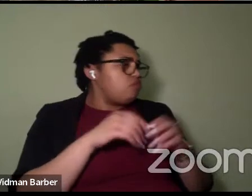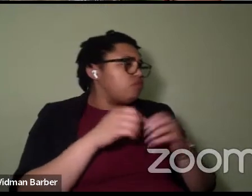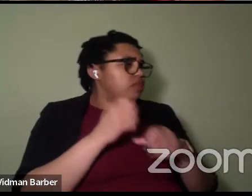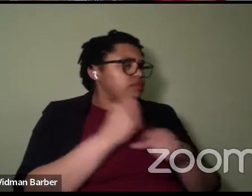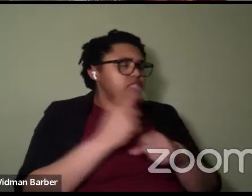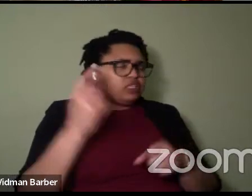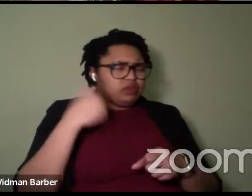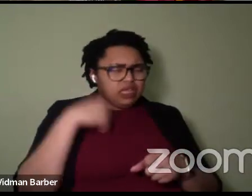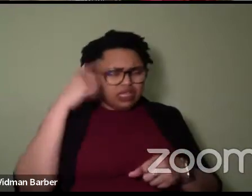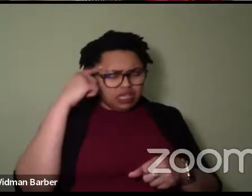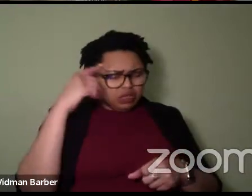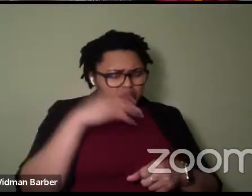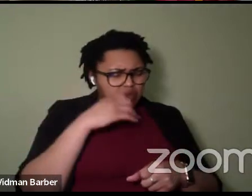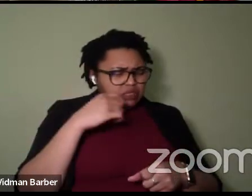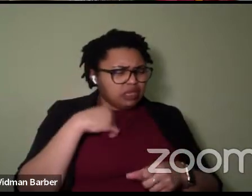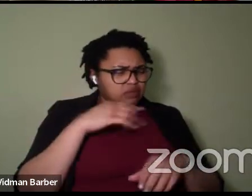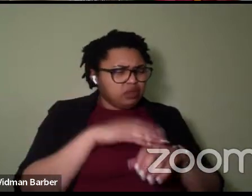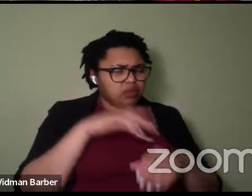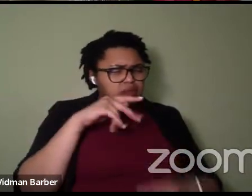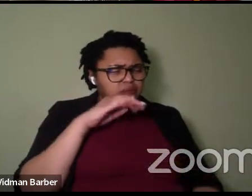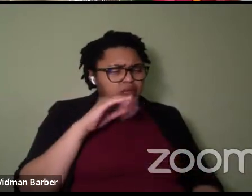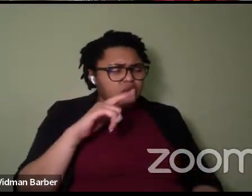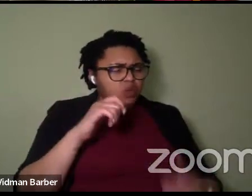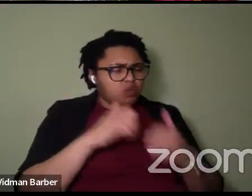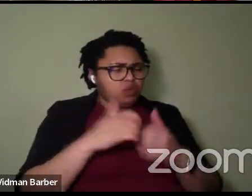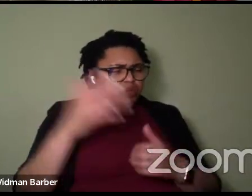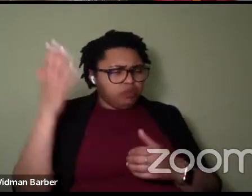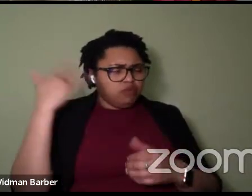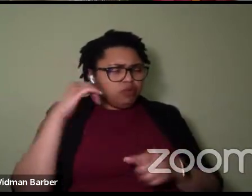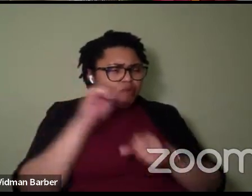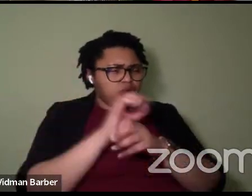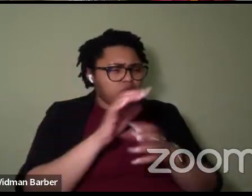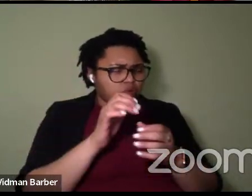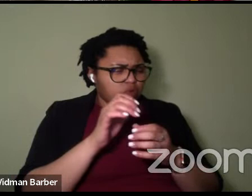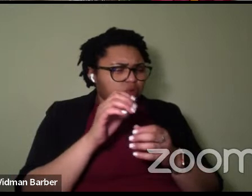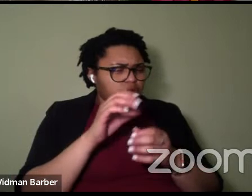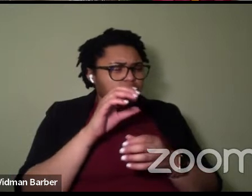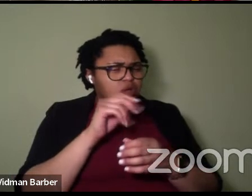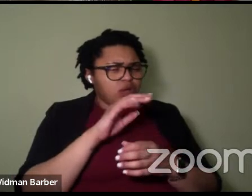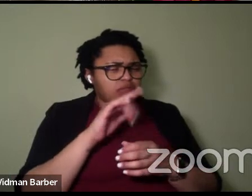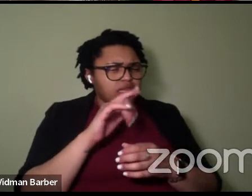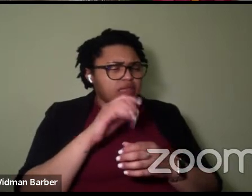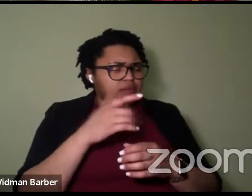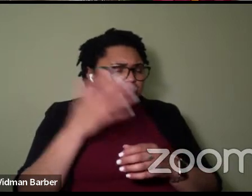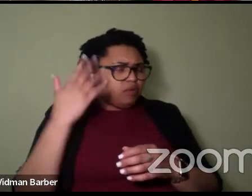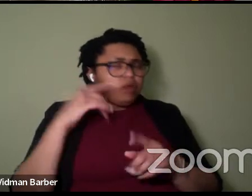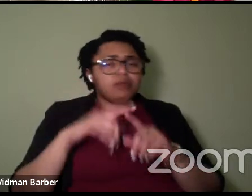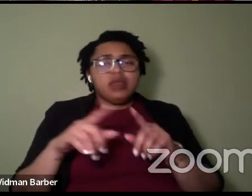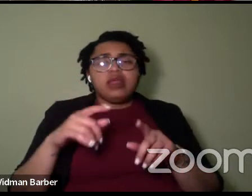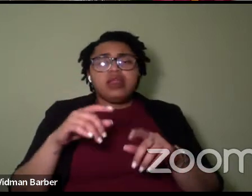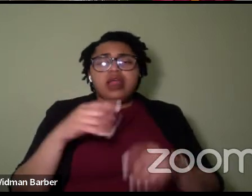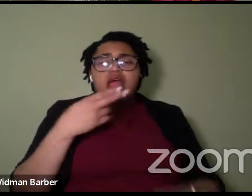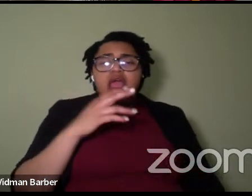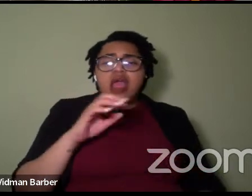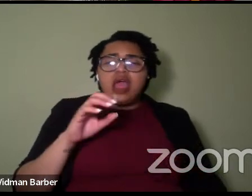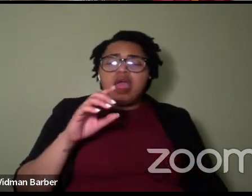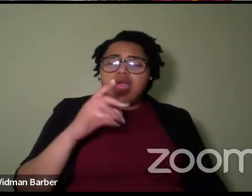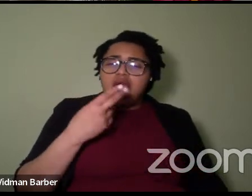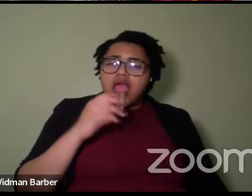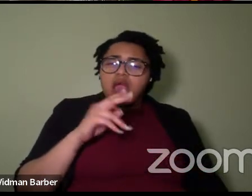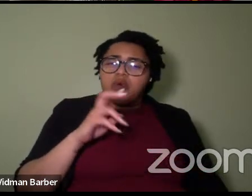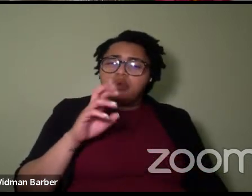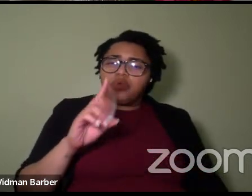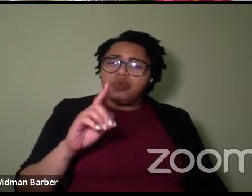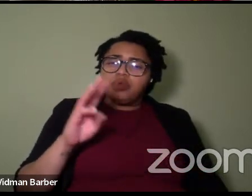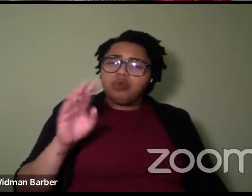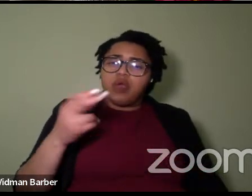a panel with a former colleague of mine, Kyle Powles-White, who's now at the University of Michigan. And we were talking at